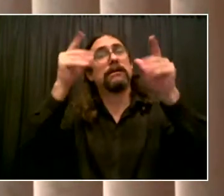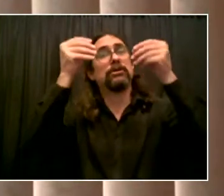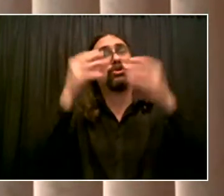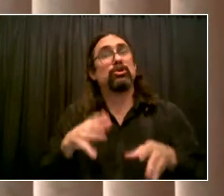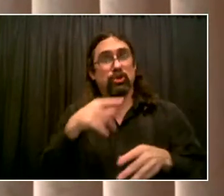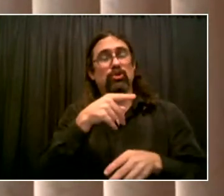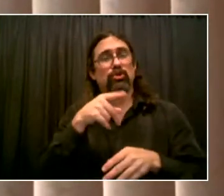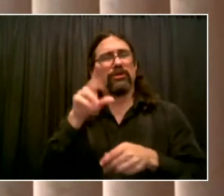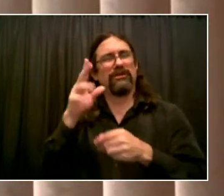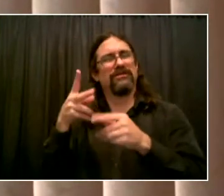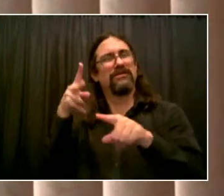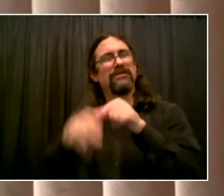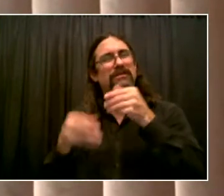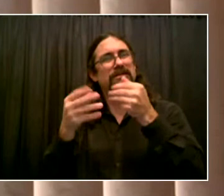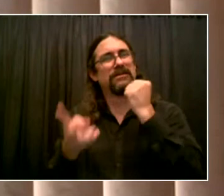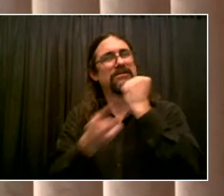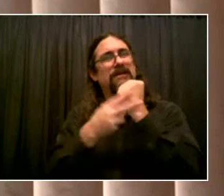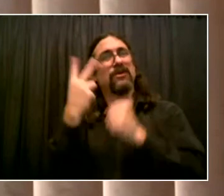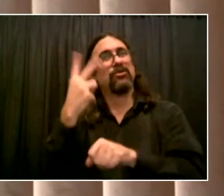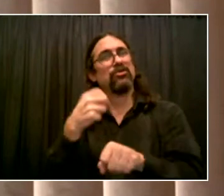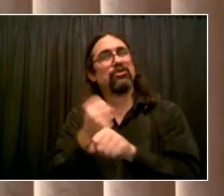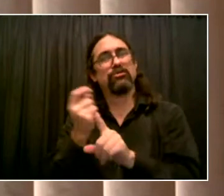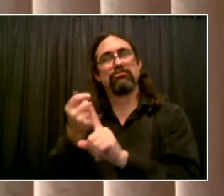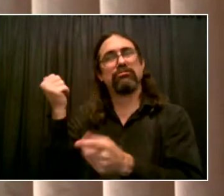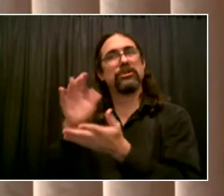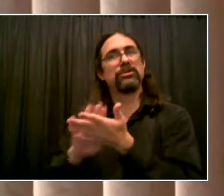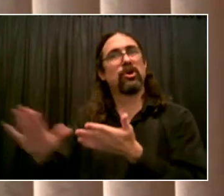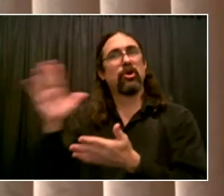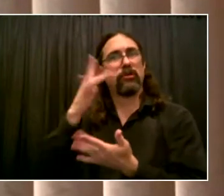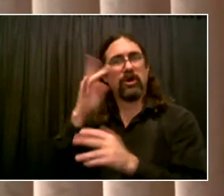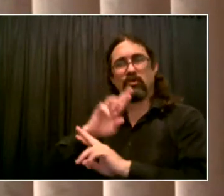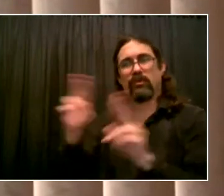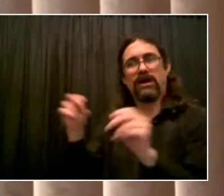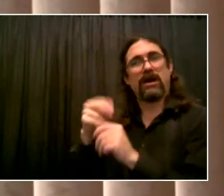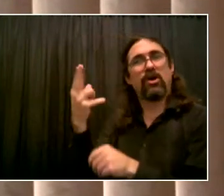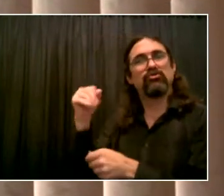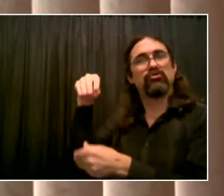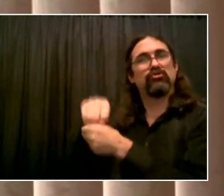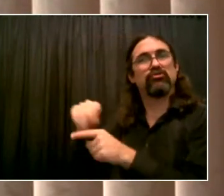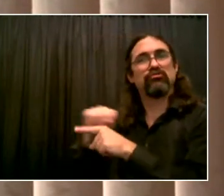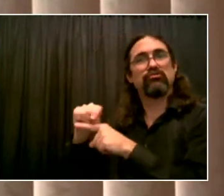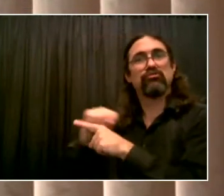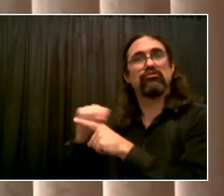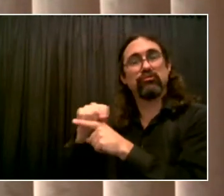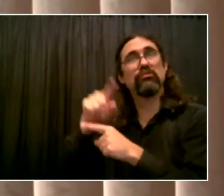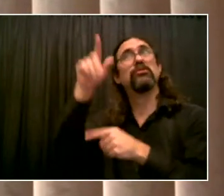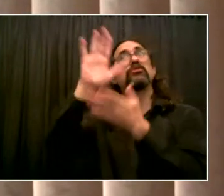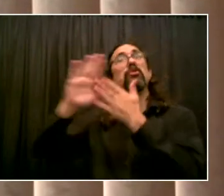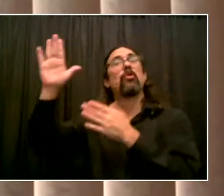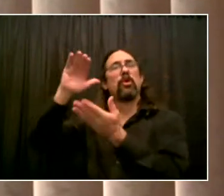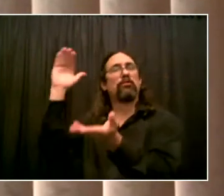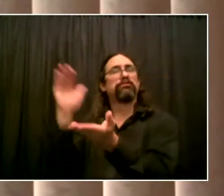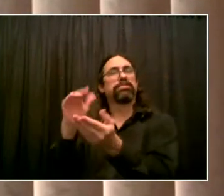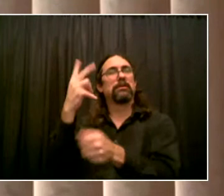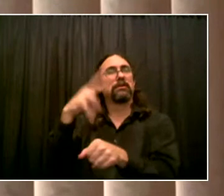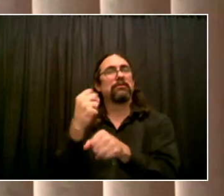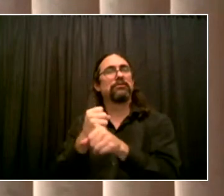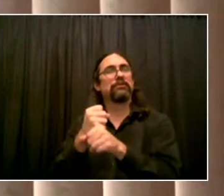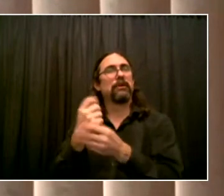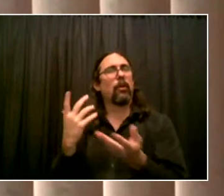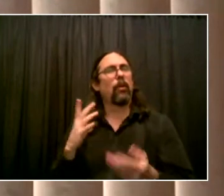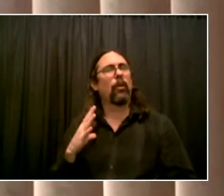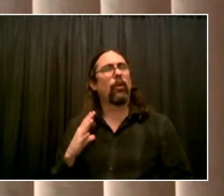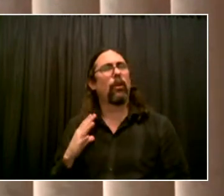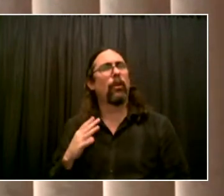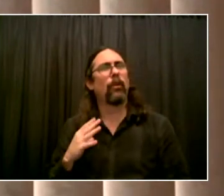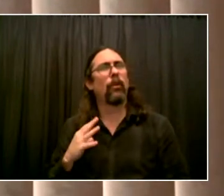550 seats to our school spaces. I also have to say that we have a need for more bilingual educators, and